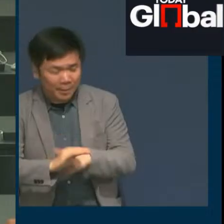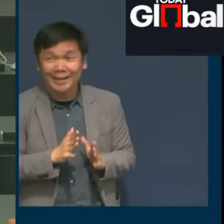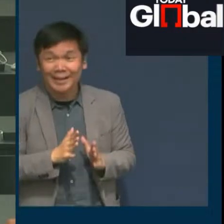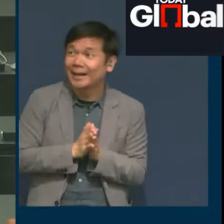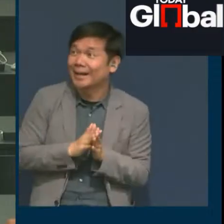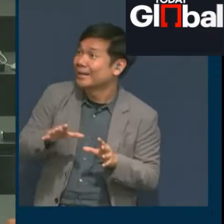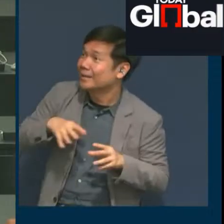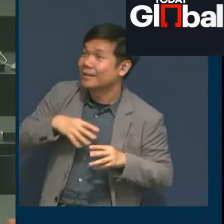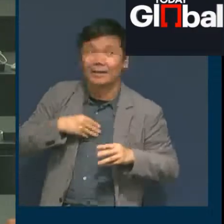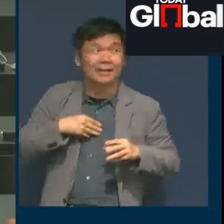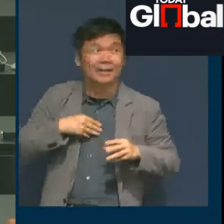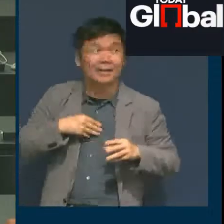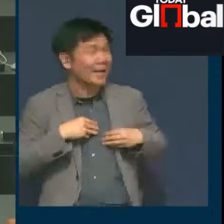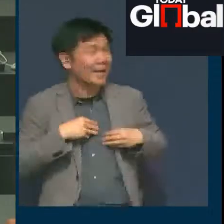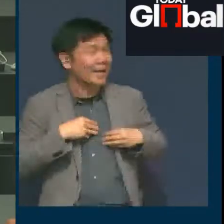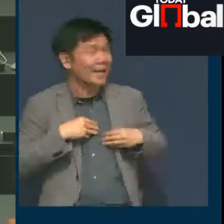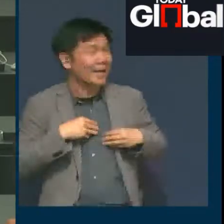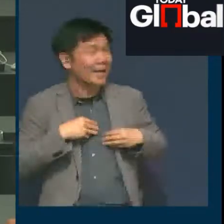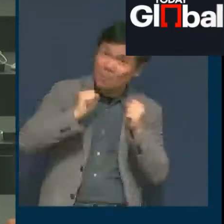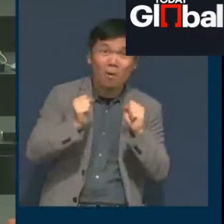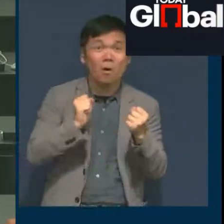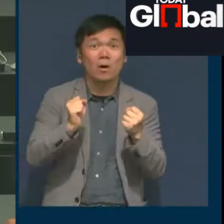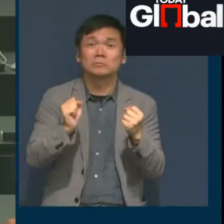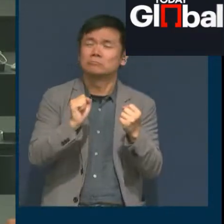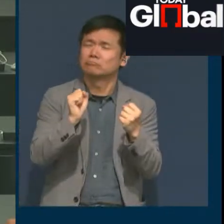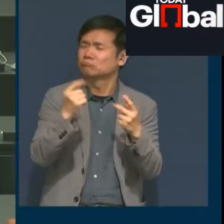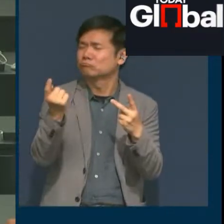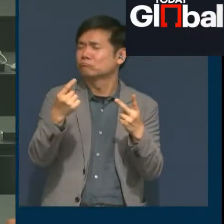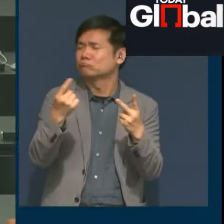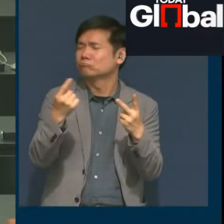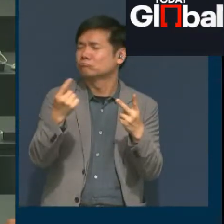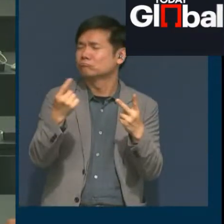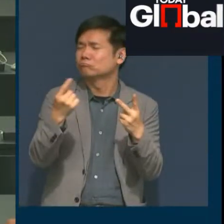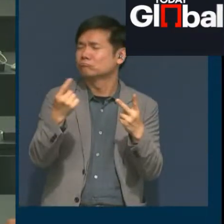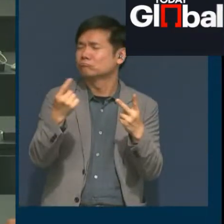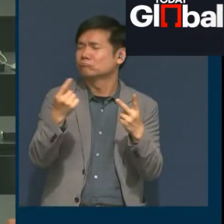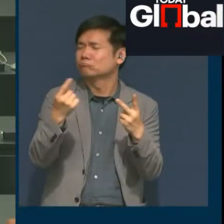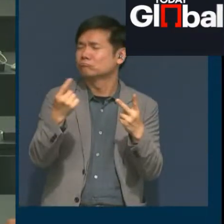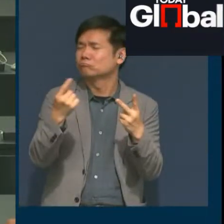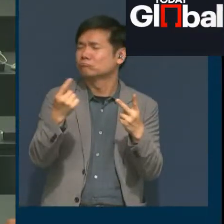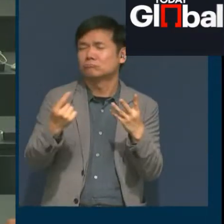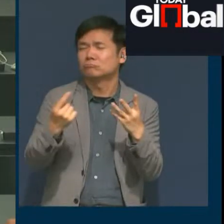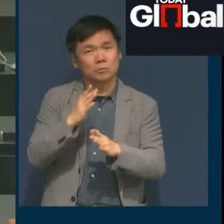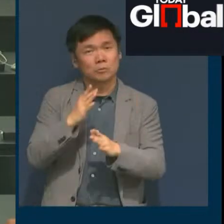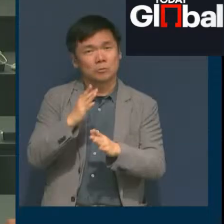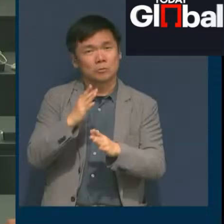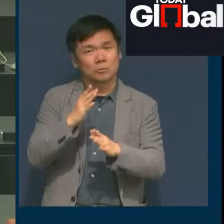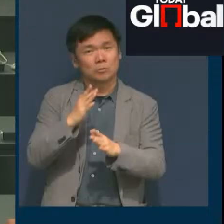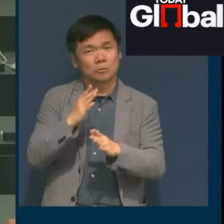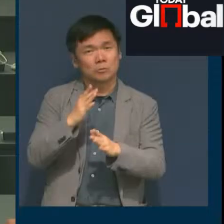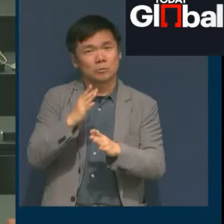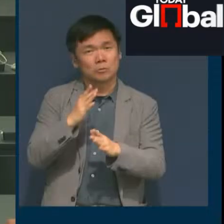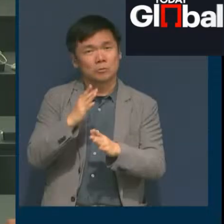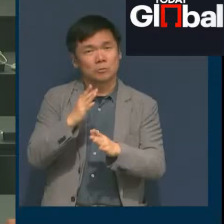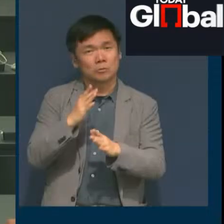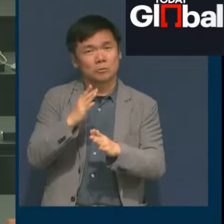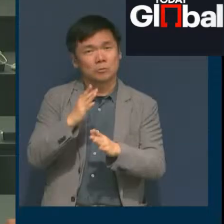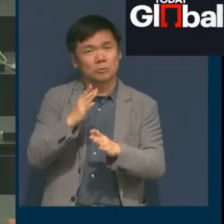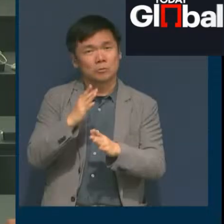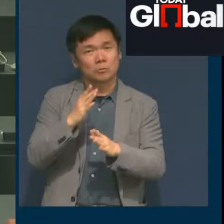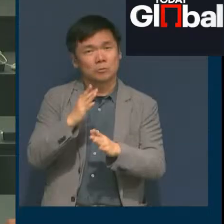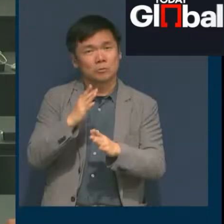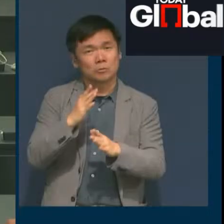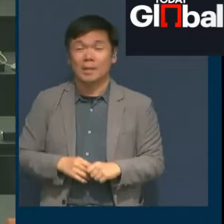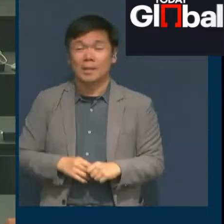programs, whether it's sports programs or others, and we hold different conferences related to awareness raising for